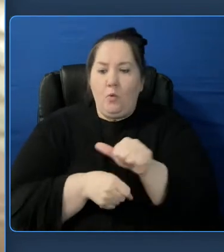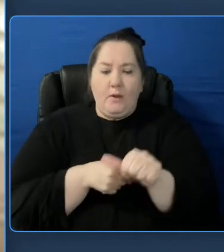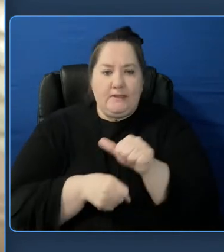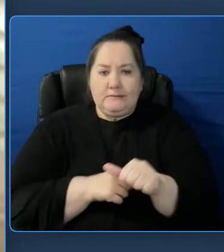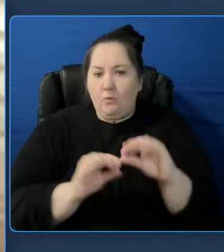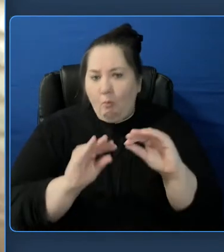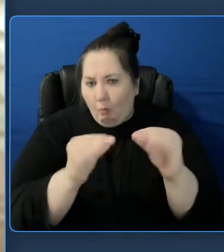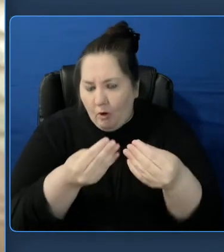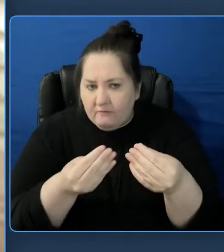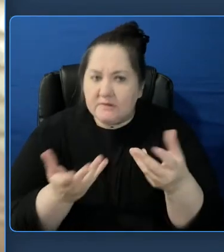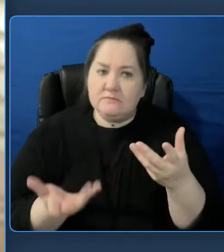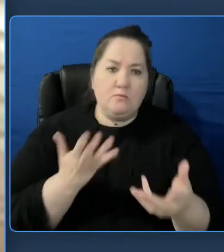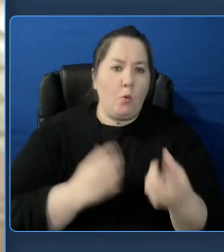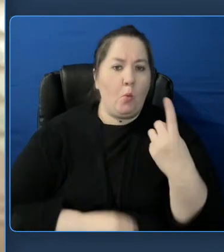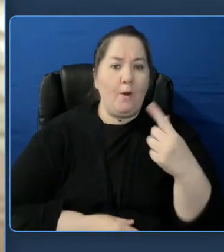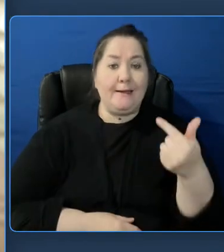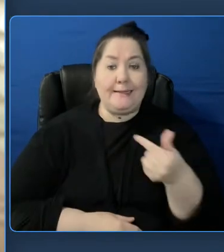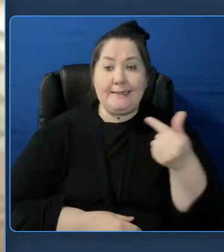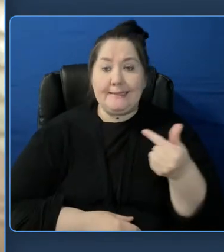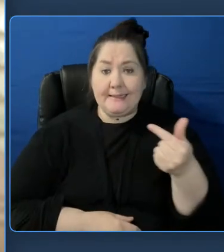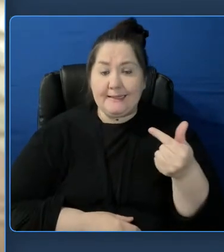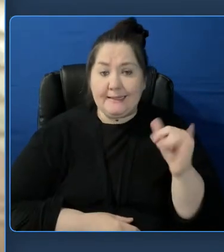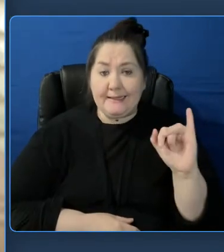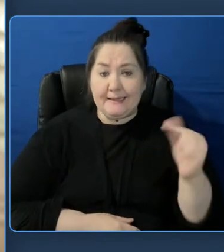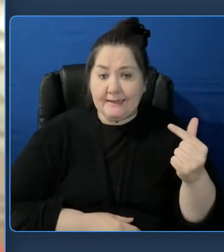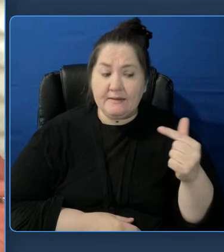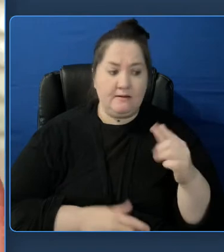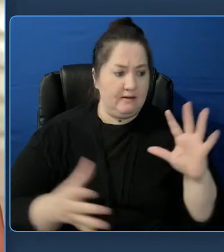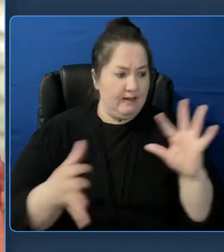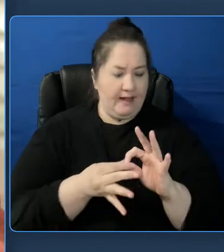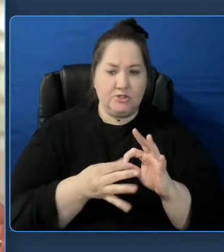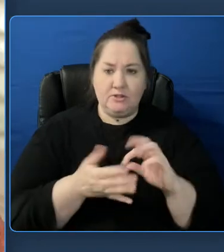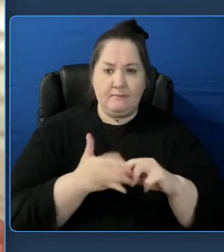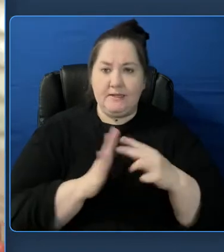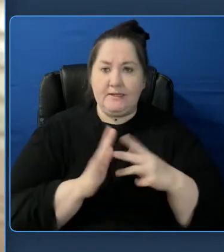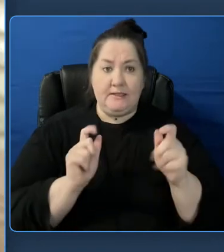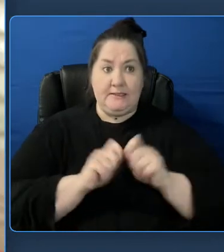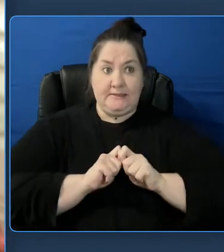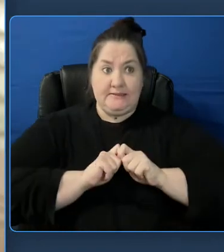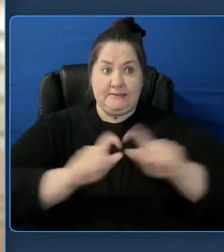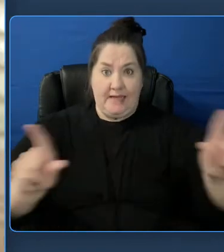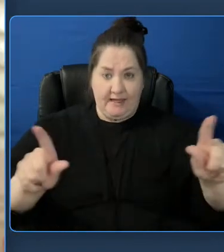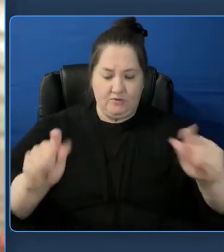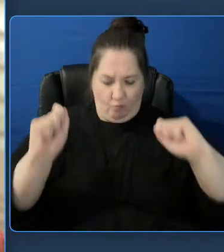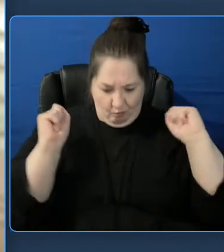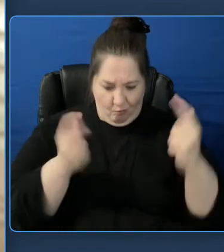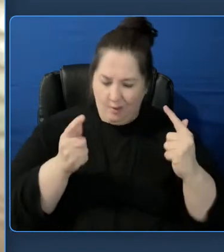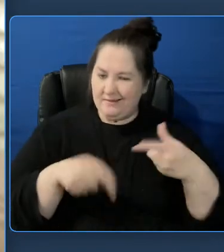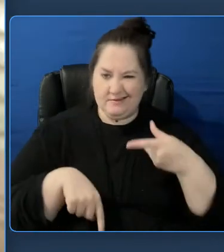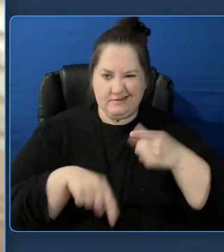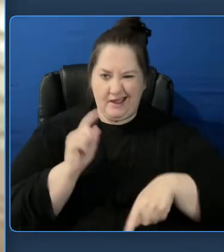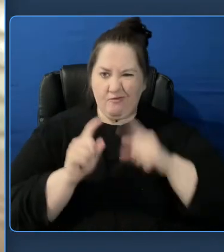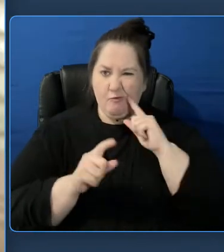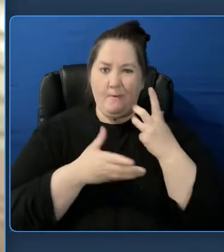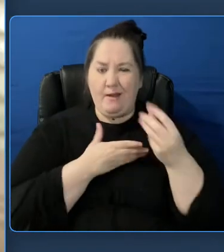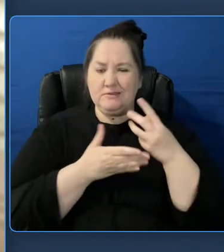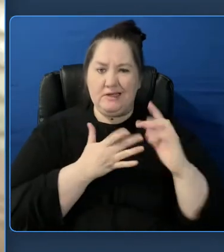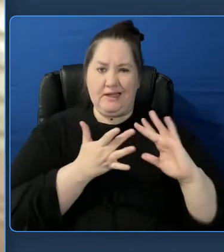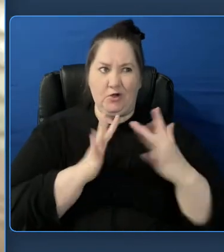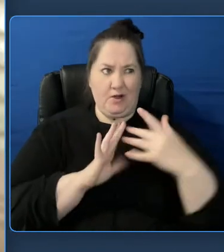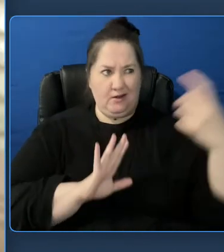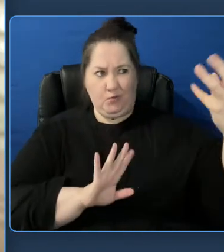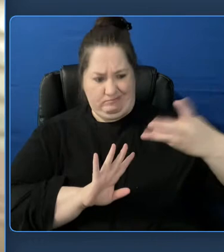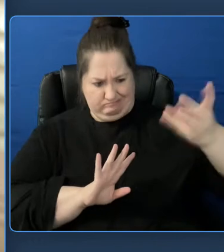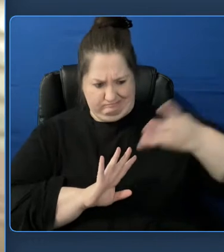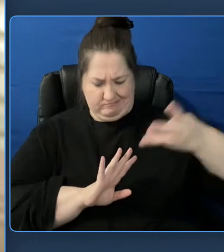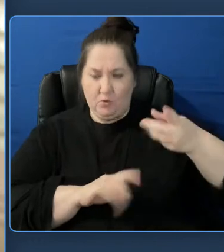in an office, even if you have a 1 gig connection, it can't send that content to all of those employees from the outside internet. So